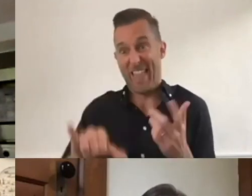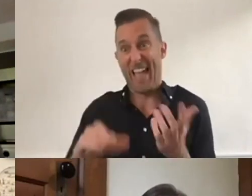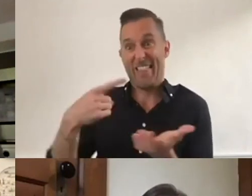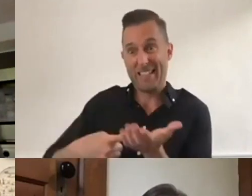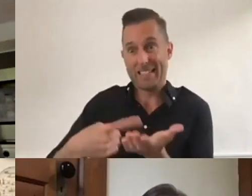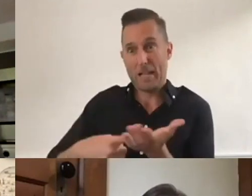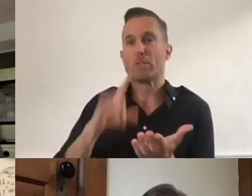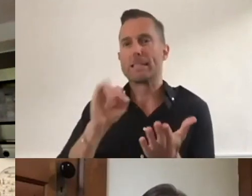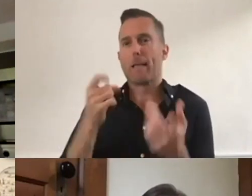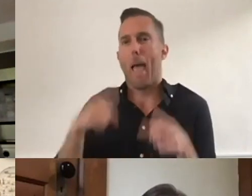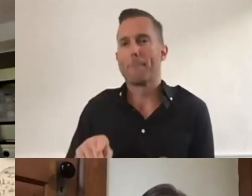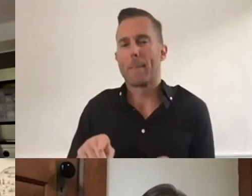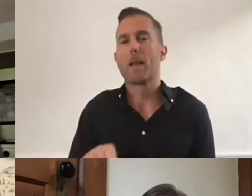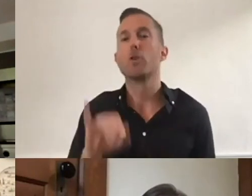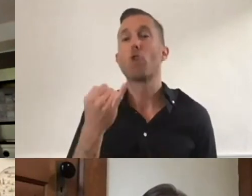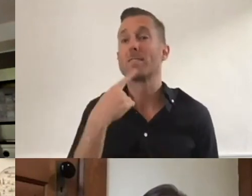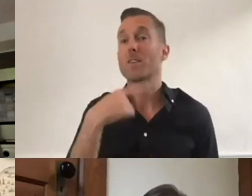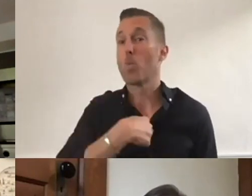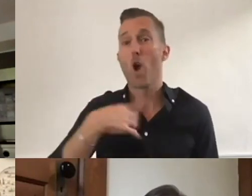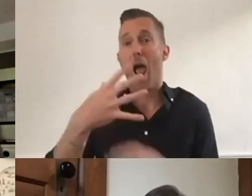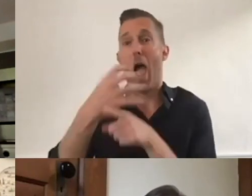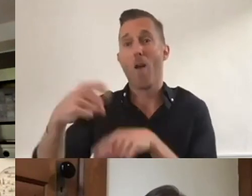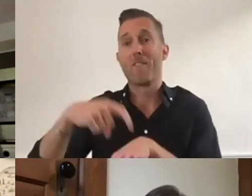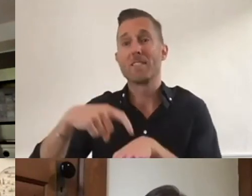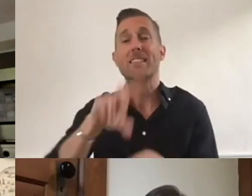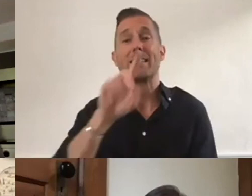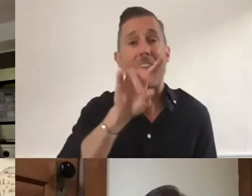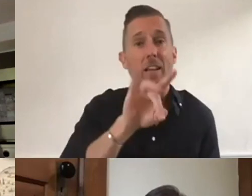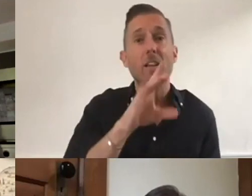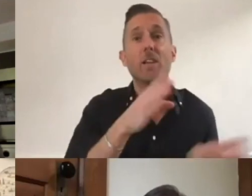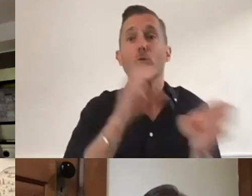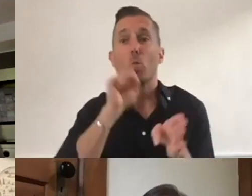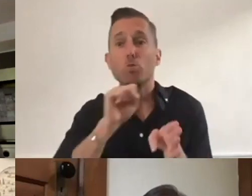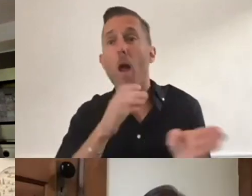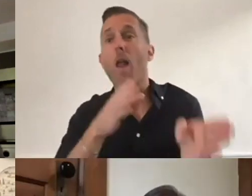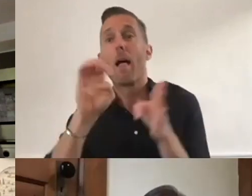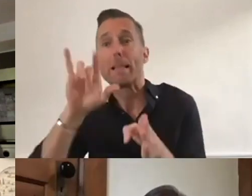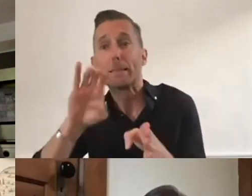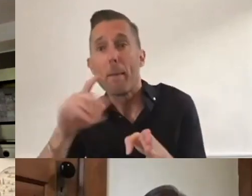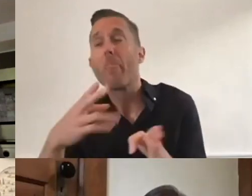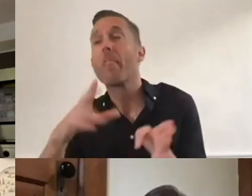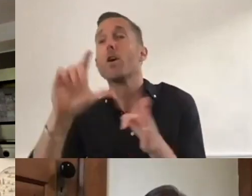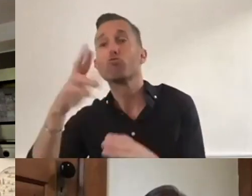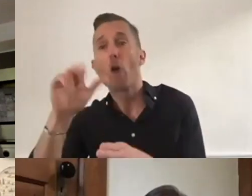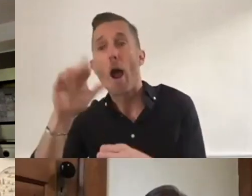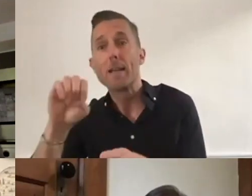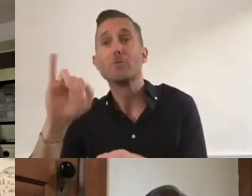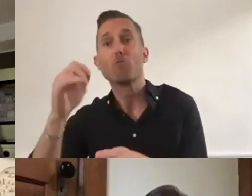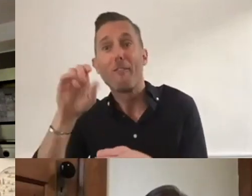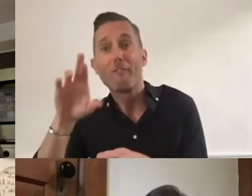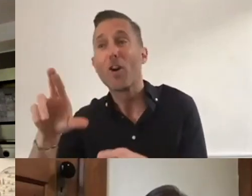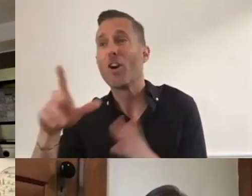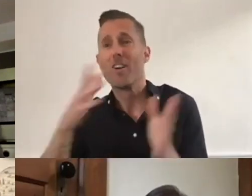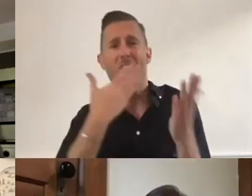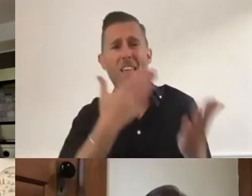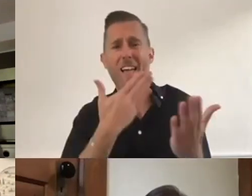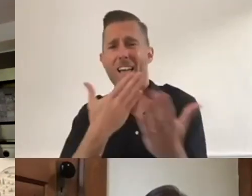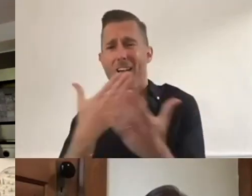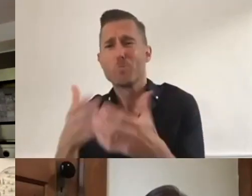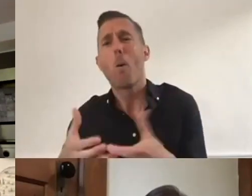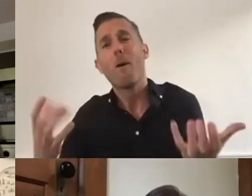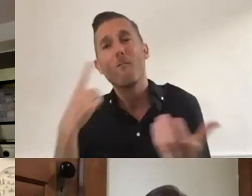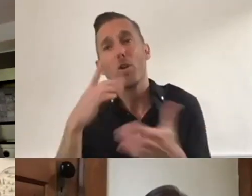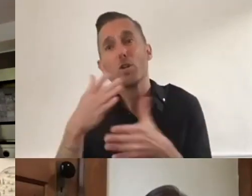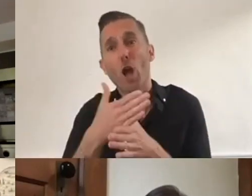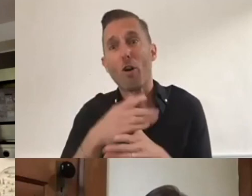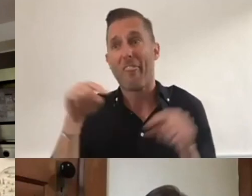great. Well, we are out of time. David, Shoshannah, Elisabeth, Carolyn, Grace, Jennifer, thank you so much for sharing